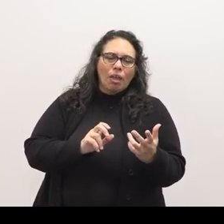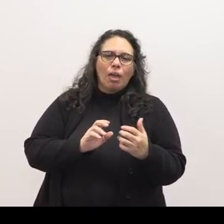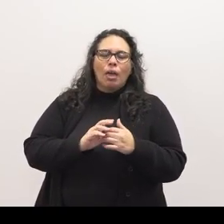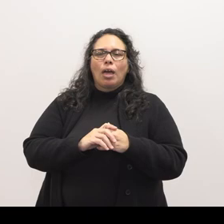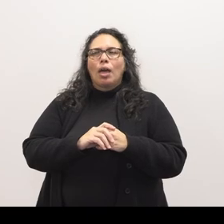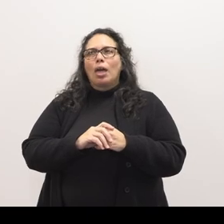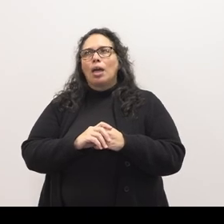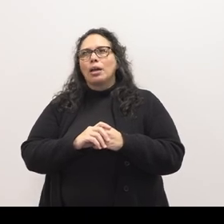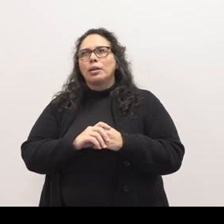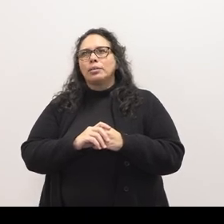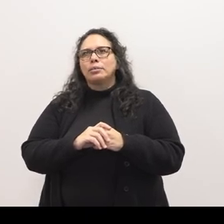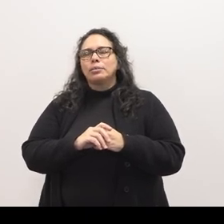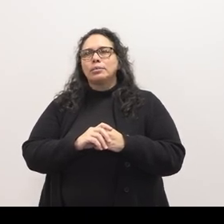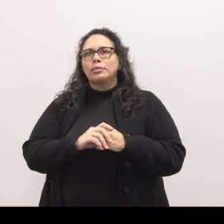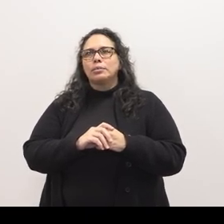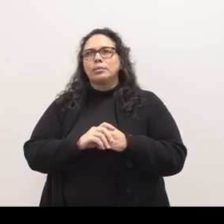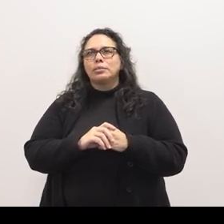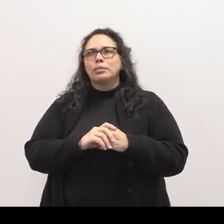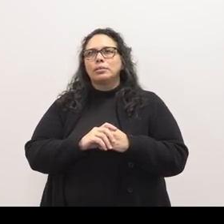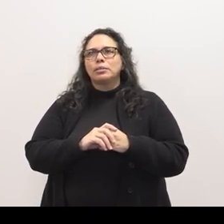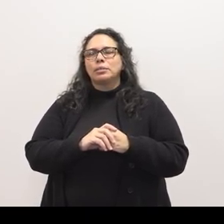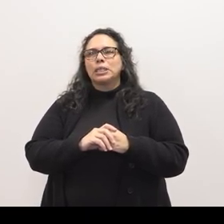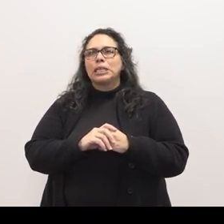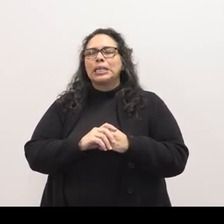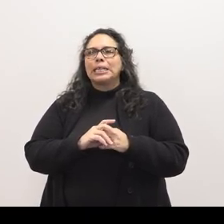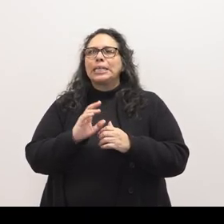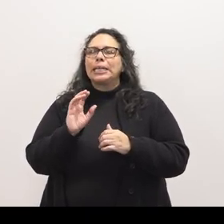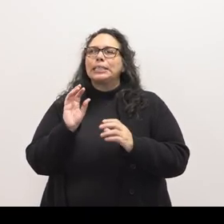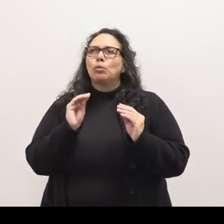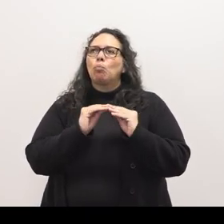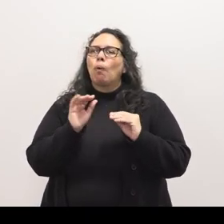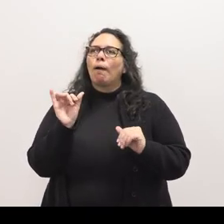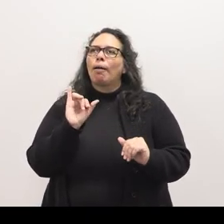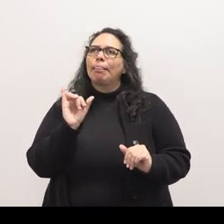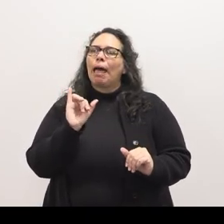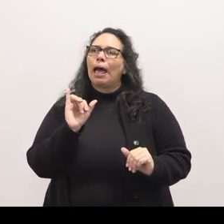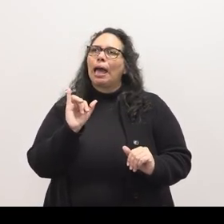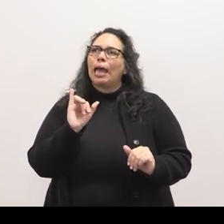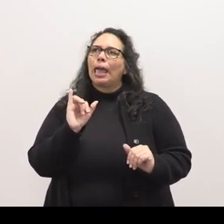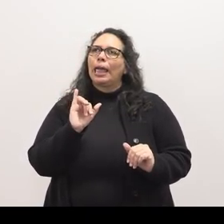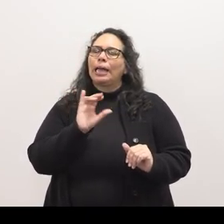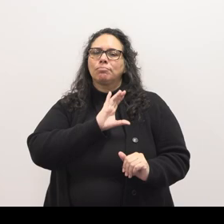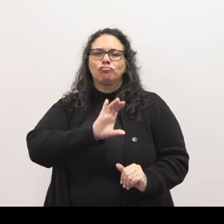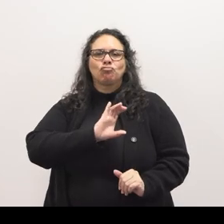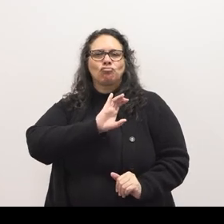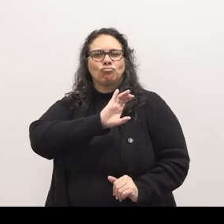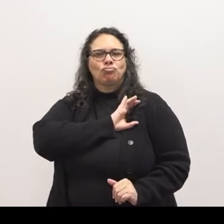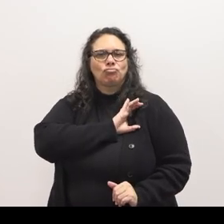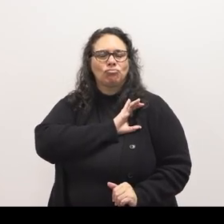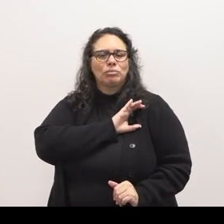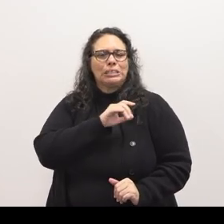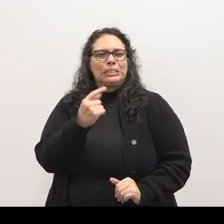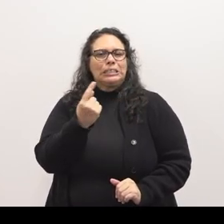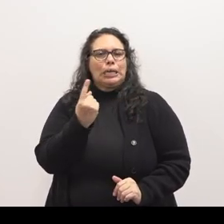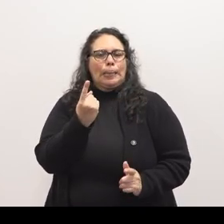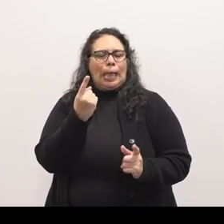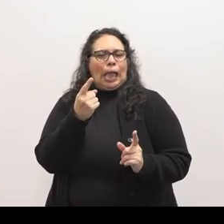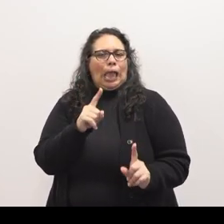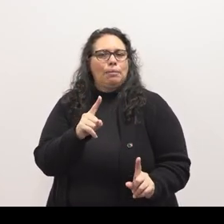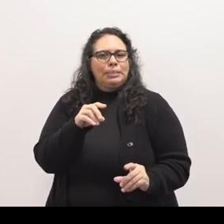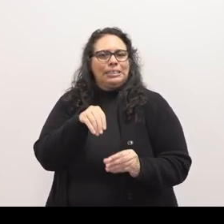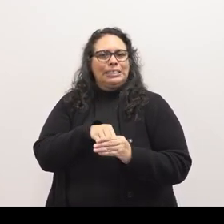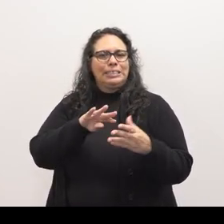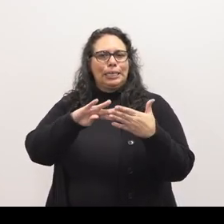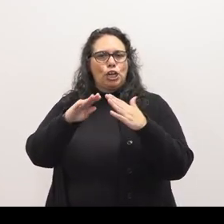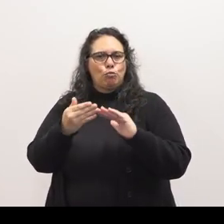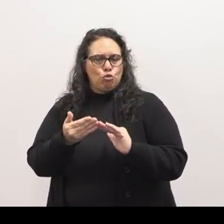measure variables are more like thinking about like the phenomenons that are happening within our communities. And when you think about